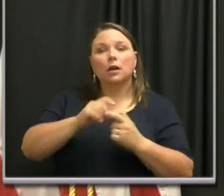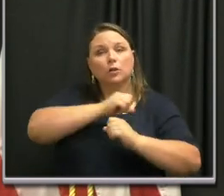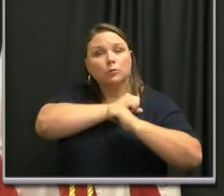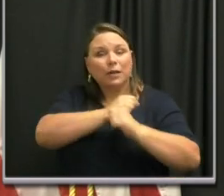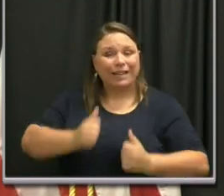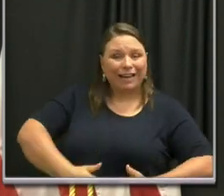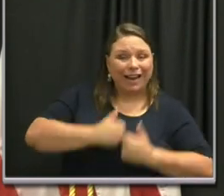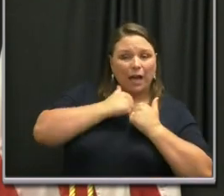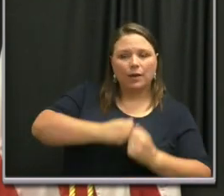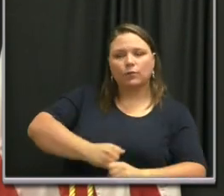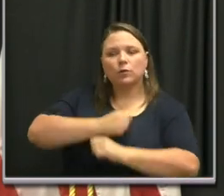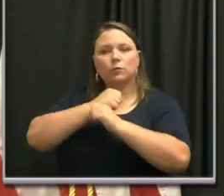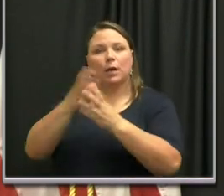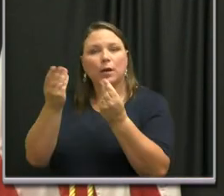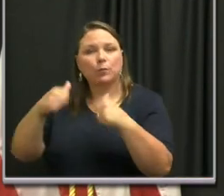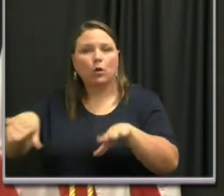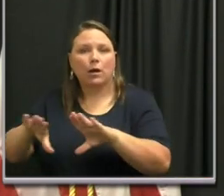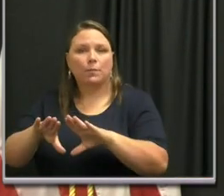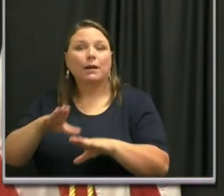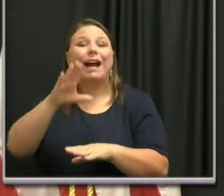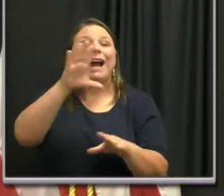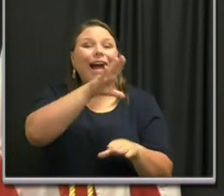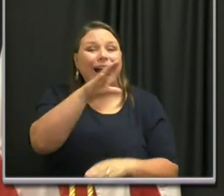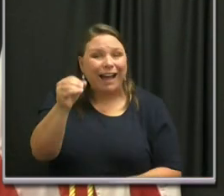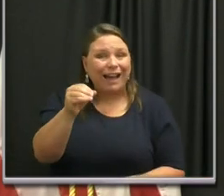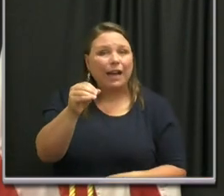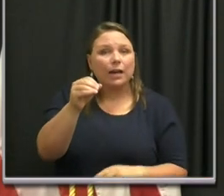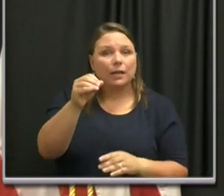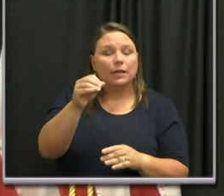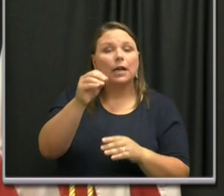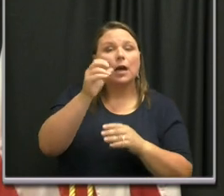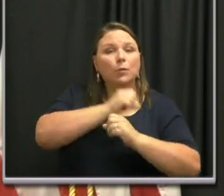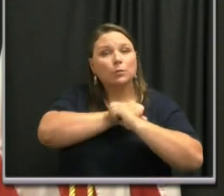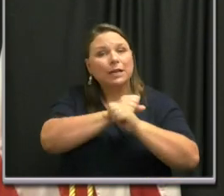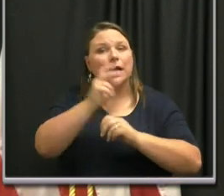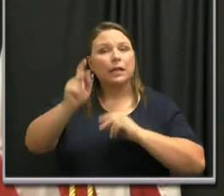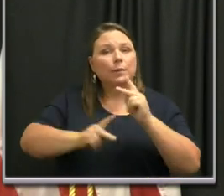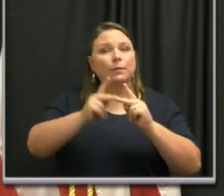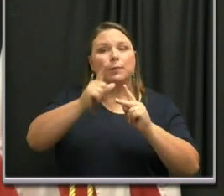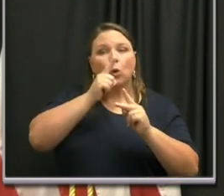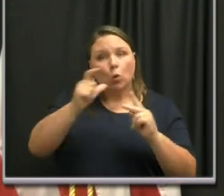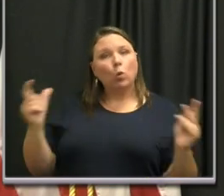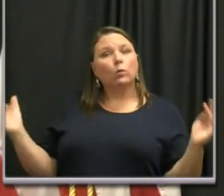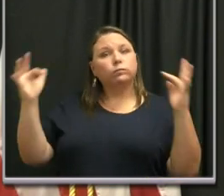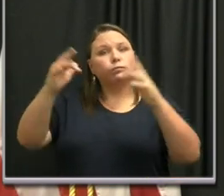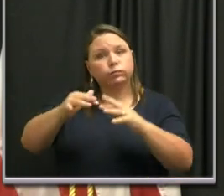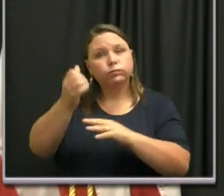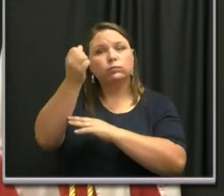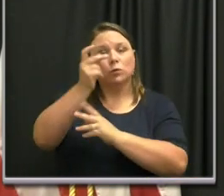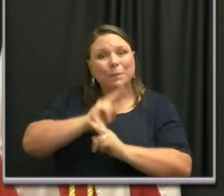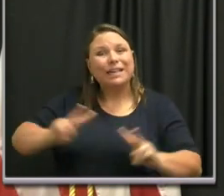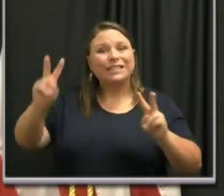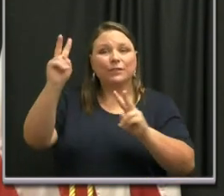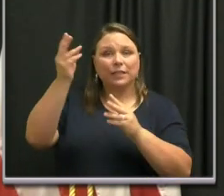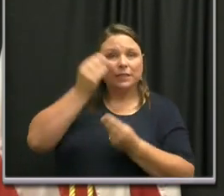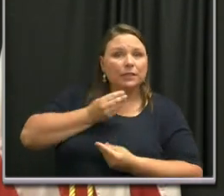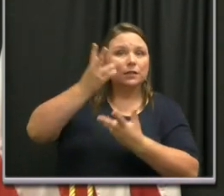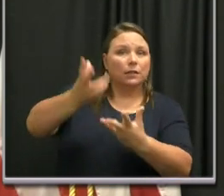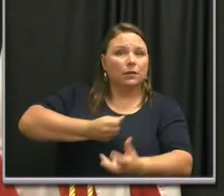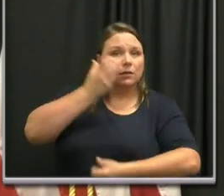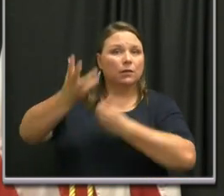property, and to protect those people that have gathered to peacefully express their